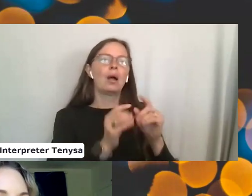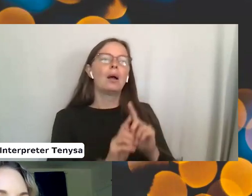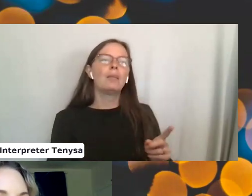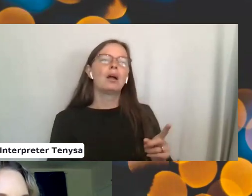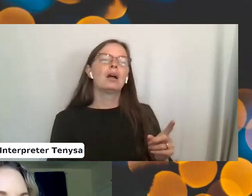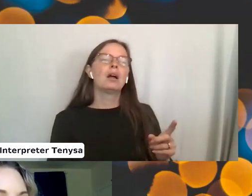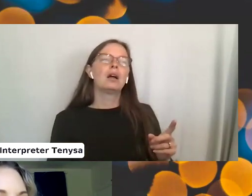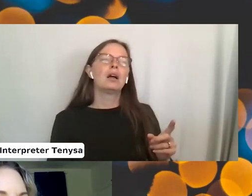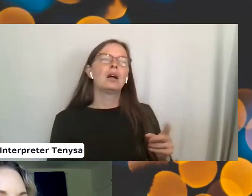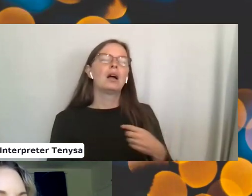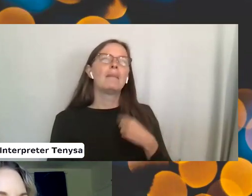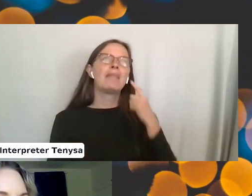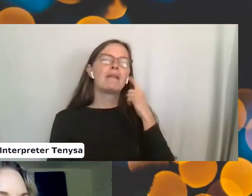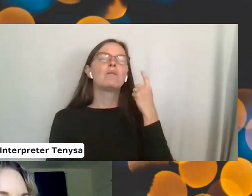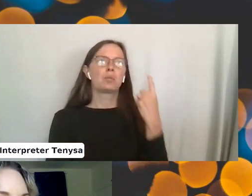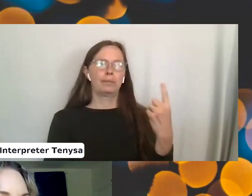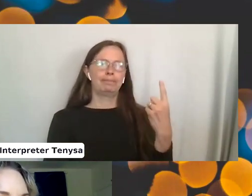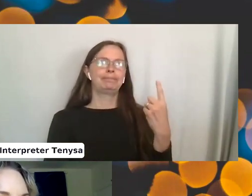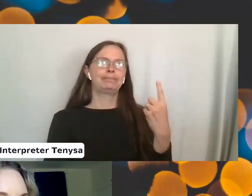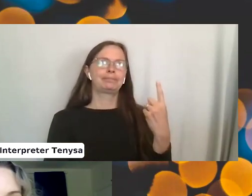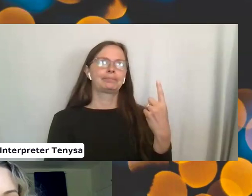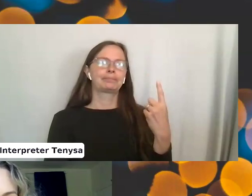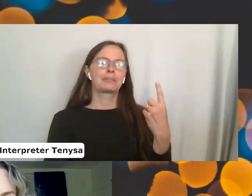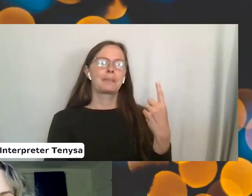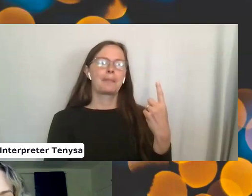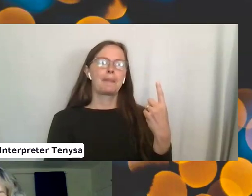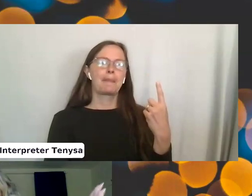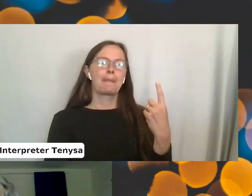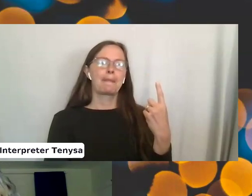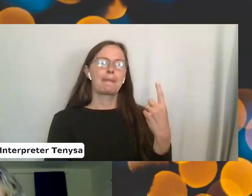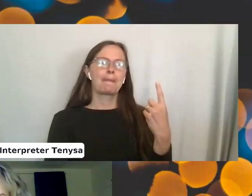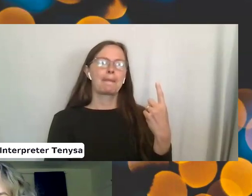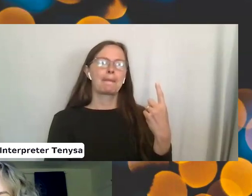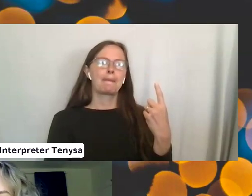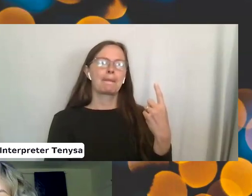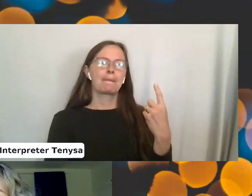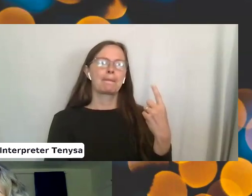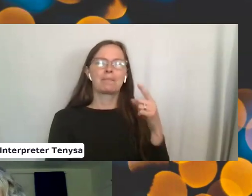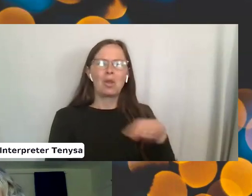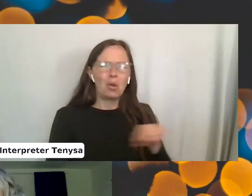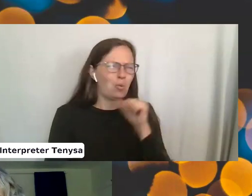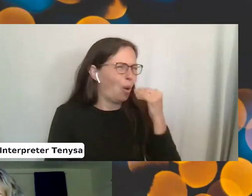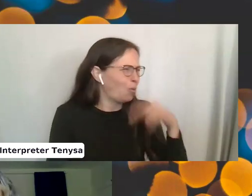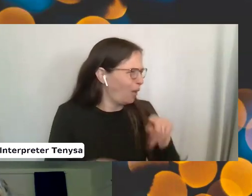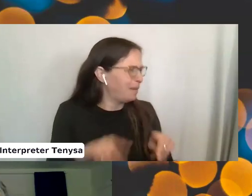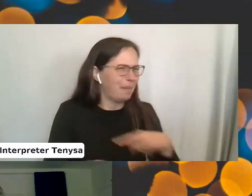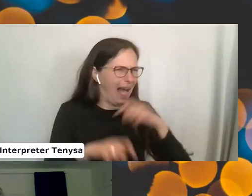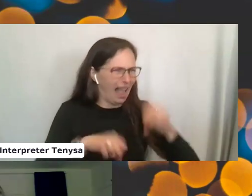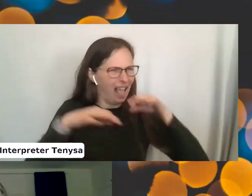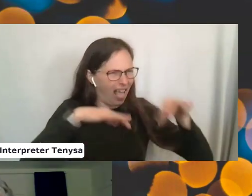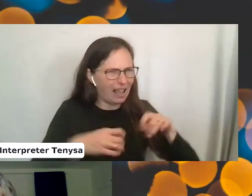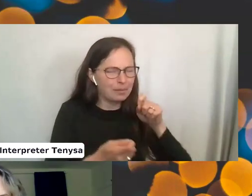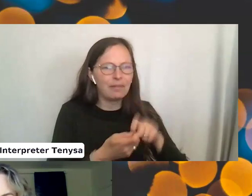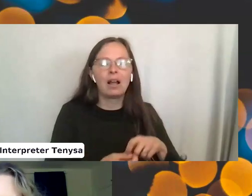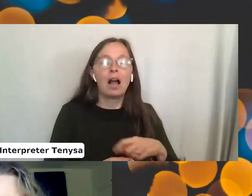But I'm thinking of one exchange. I can get specific. You guys don't know these fucking people. That haunts